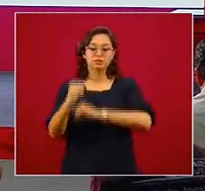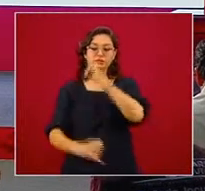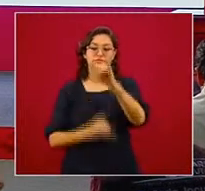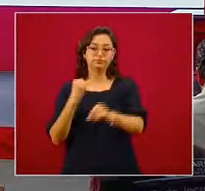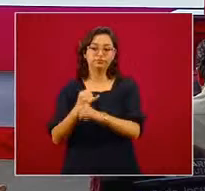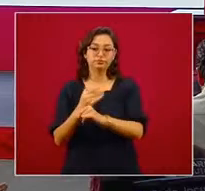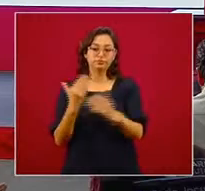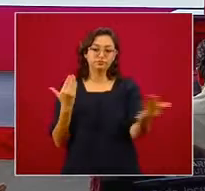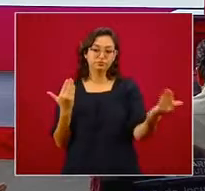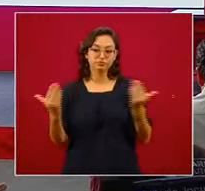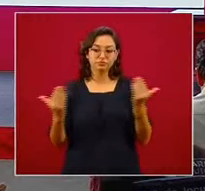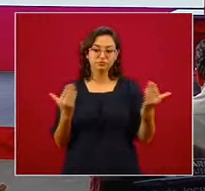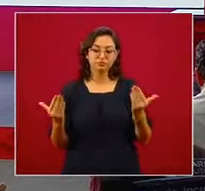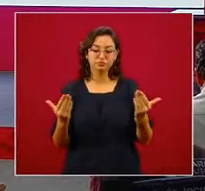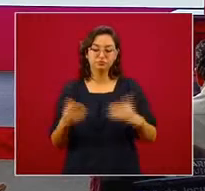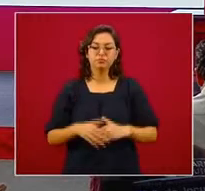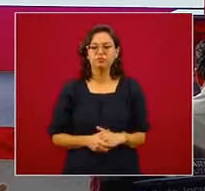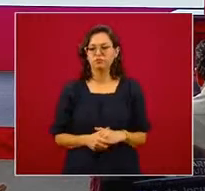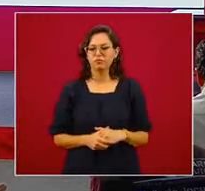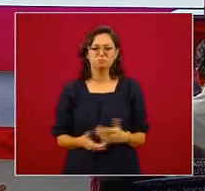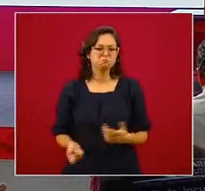will